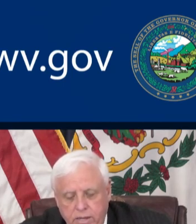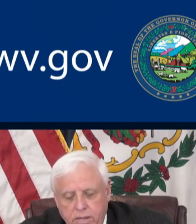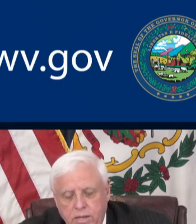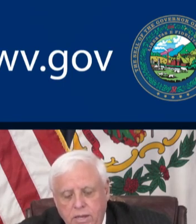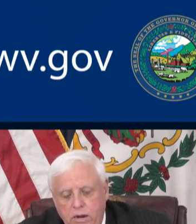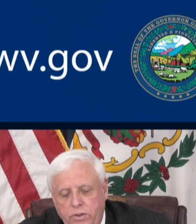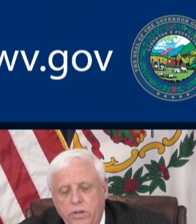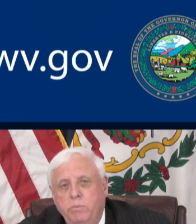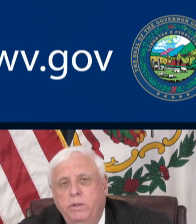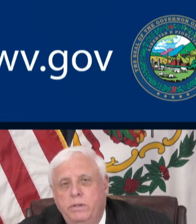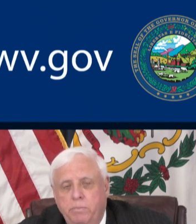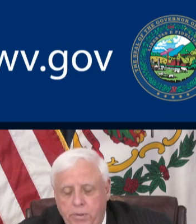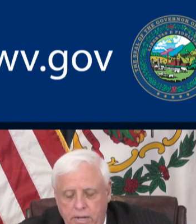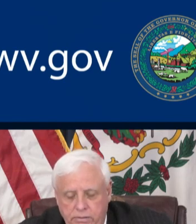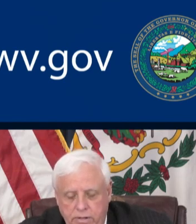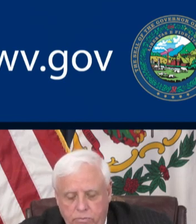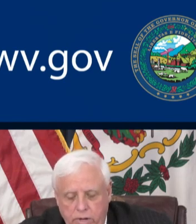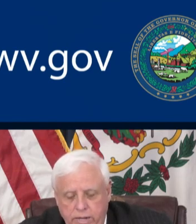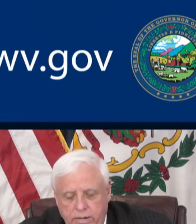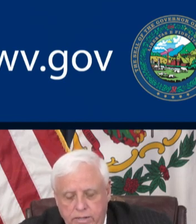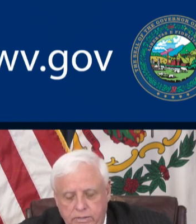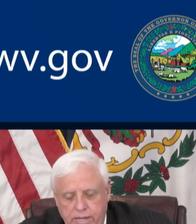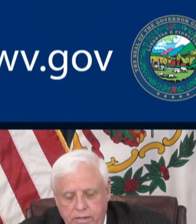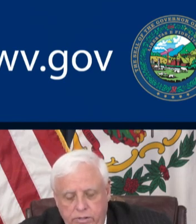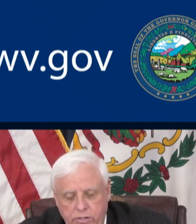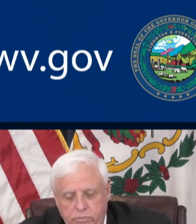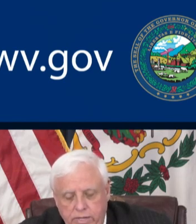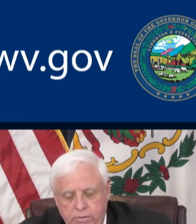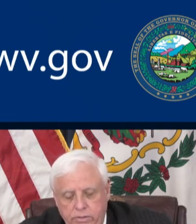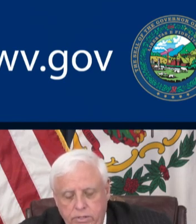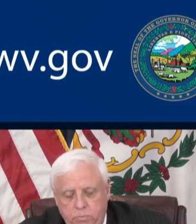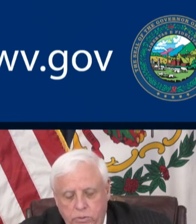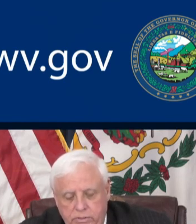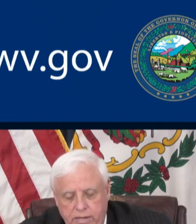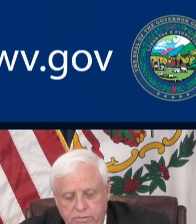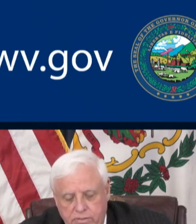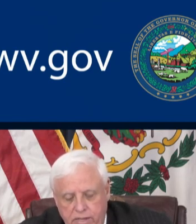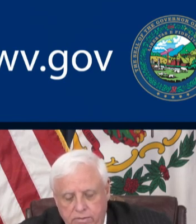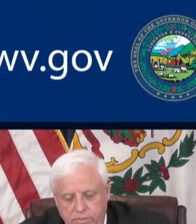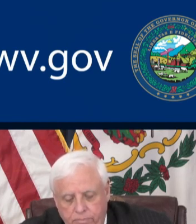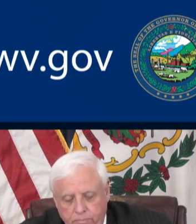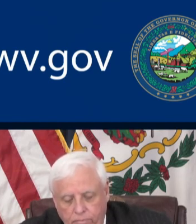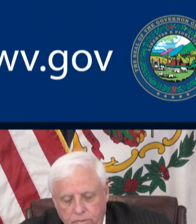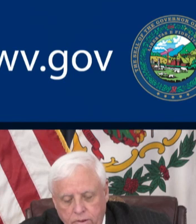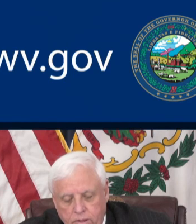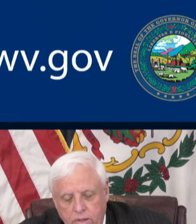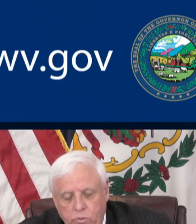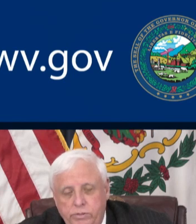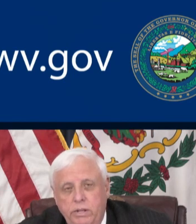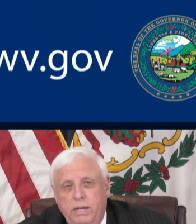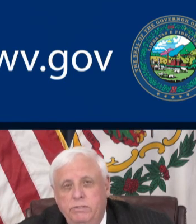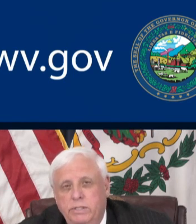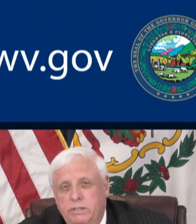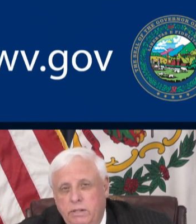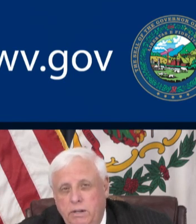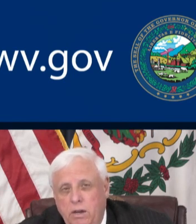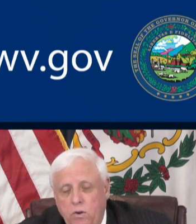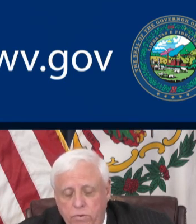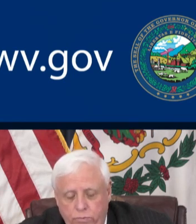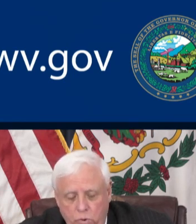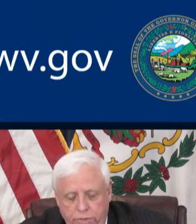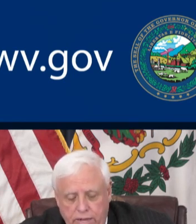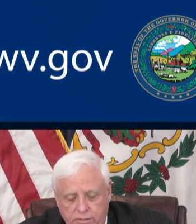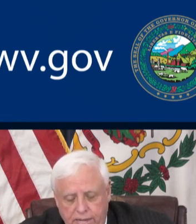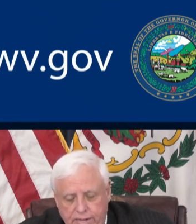yesterday. Our cumulative positive rate is now at 2.77. We still have just a little